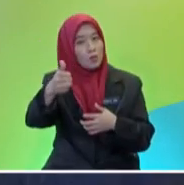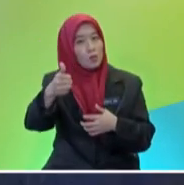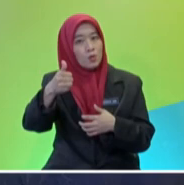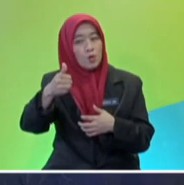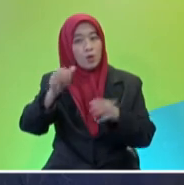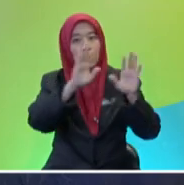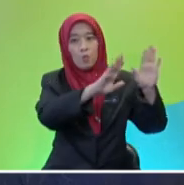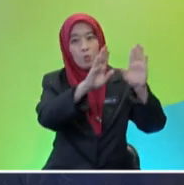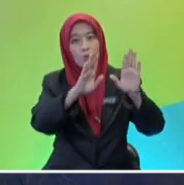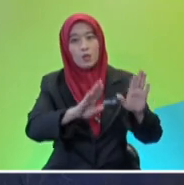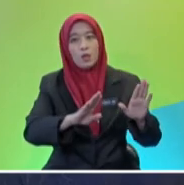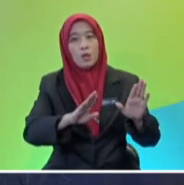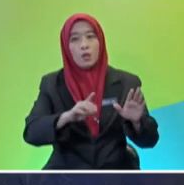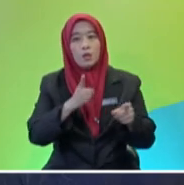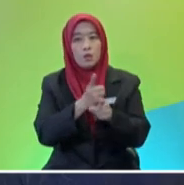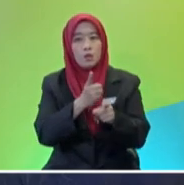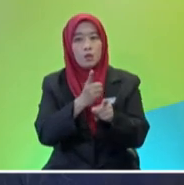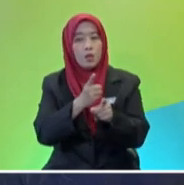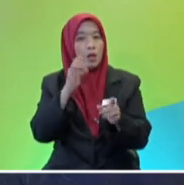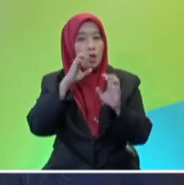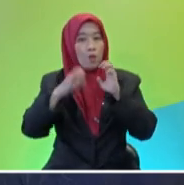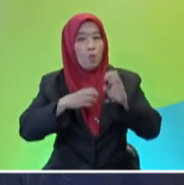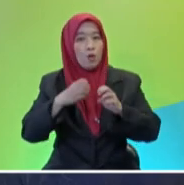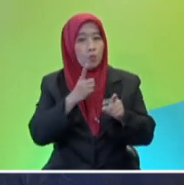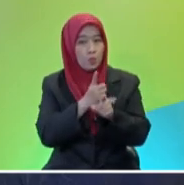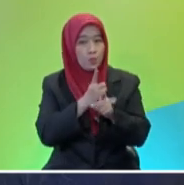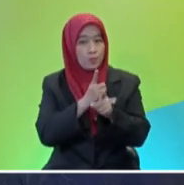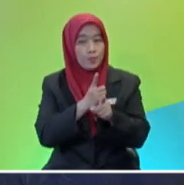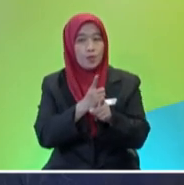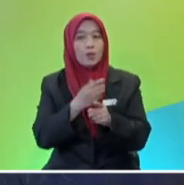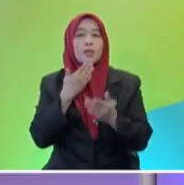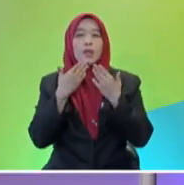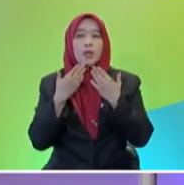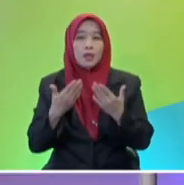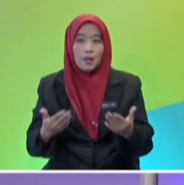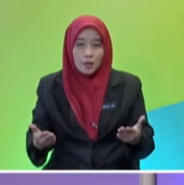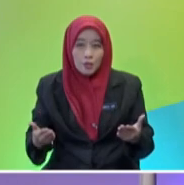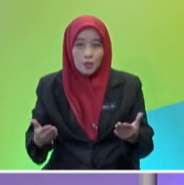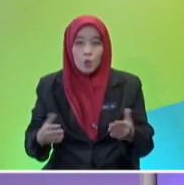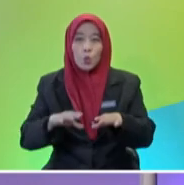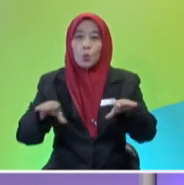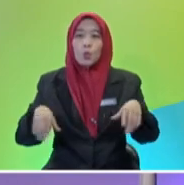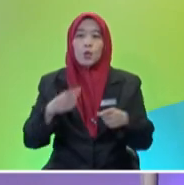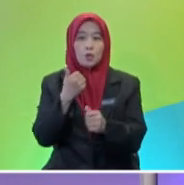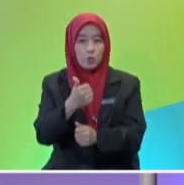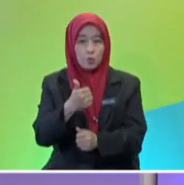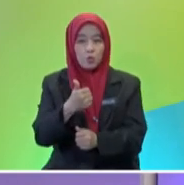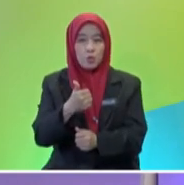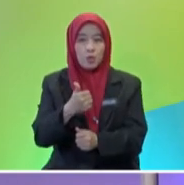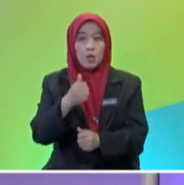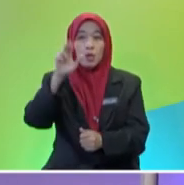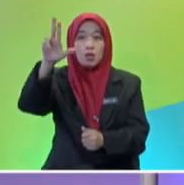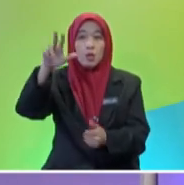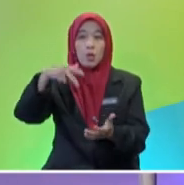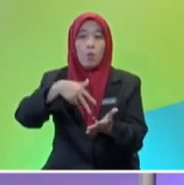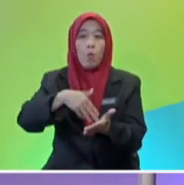it in the correct emoji. Okay. Let me help you. All right. Okay. Thank you. So now you're doing good. So three more pictures